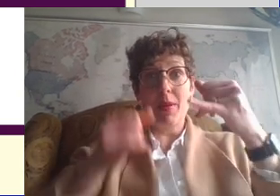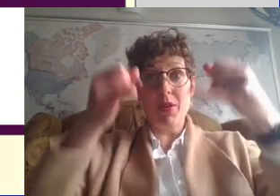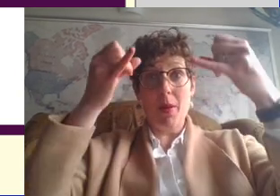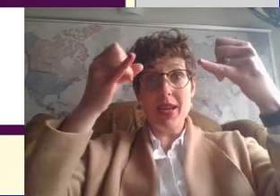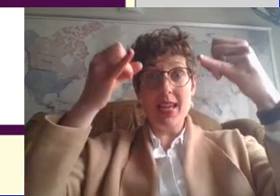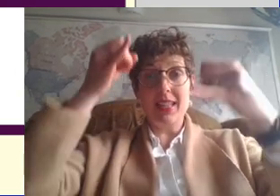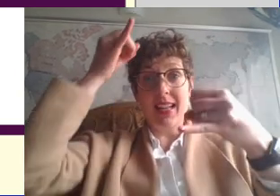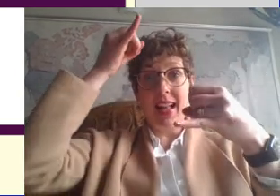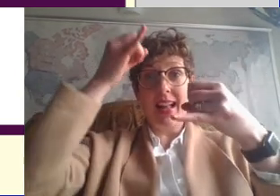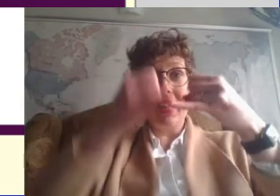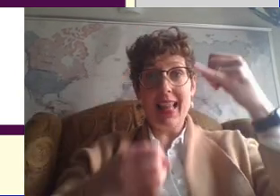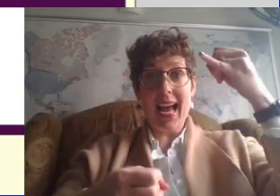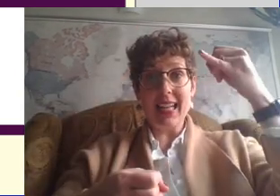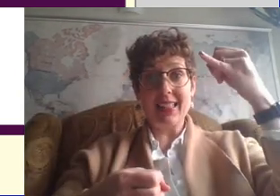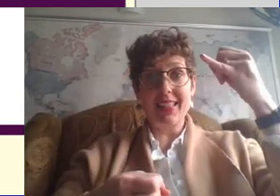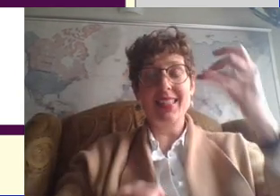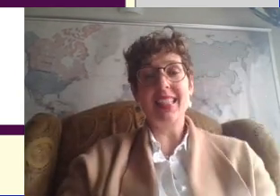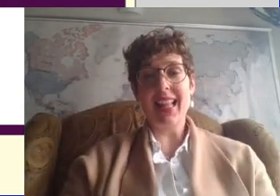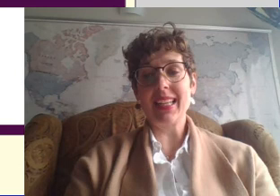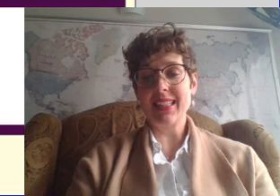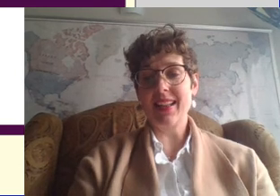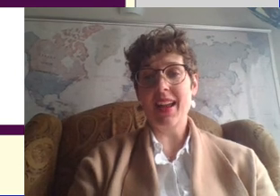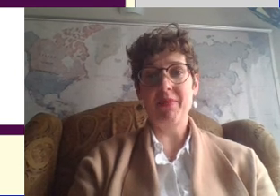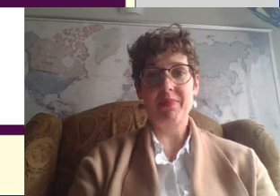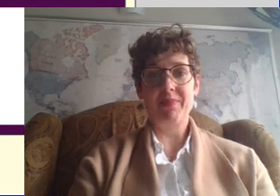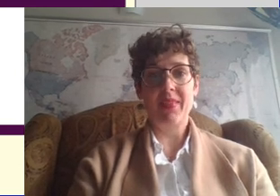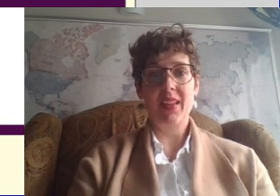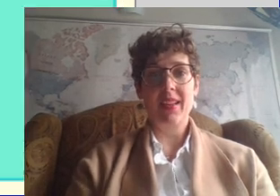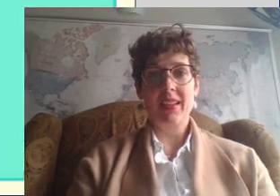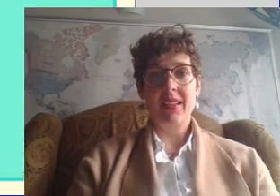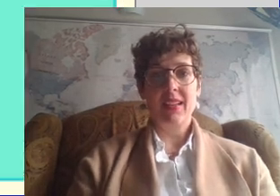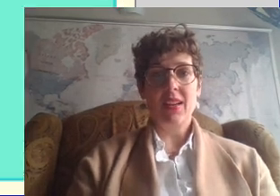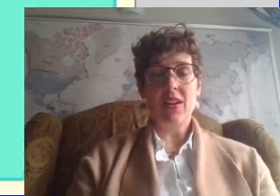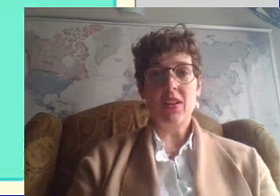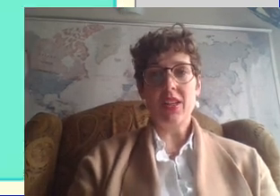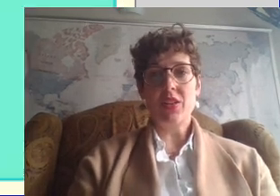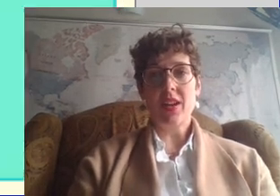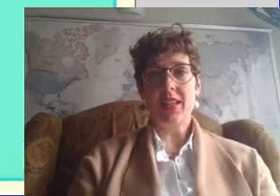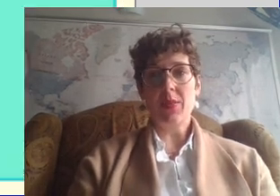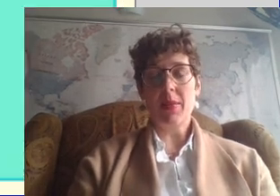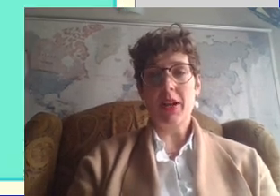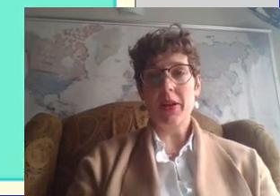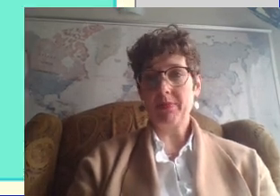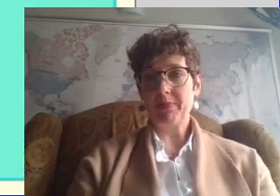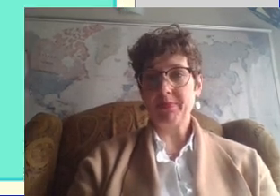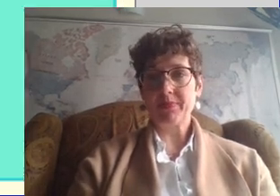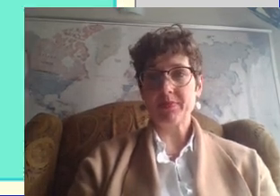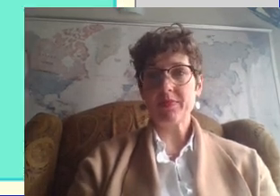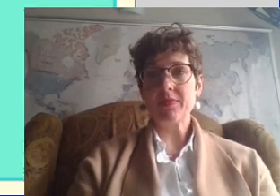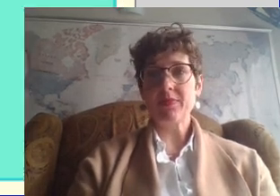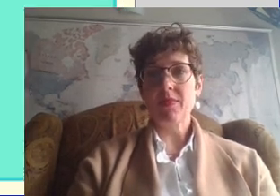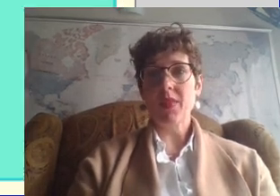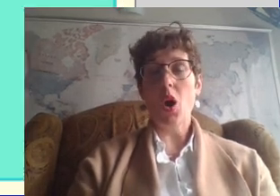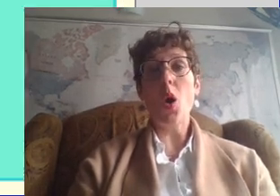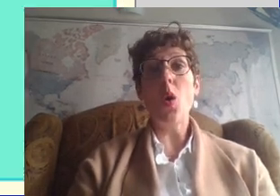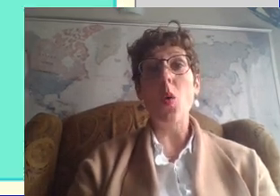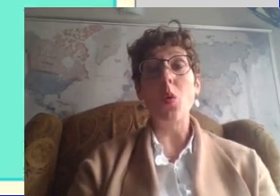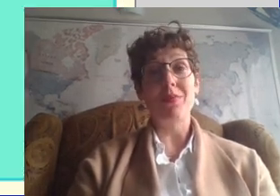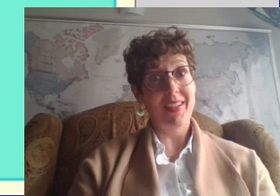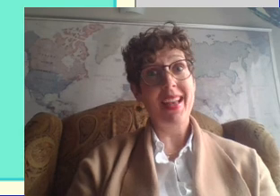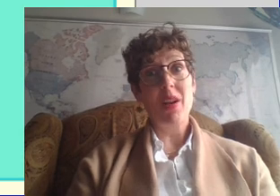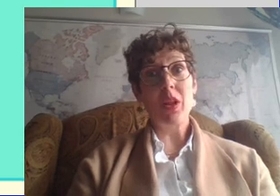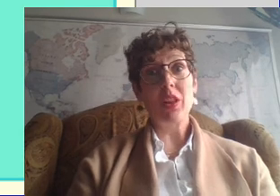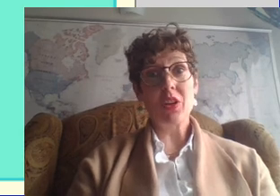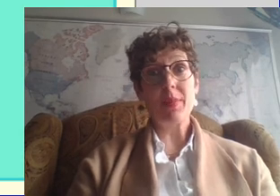last. Remember our pinkies? Last. He's last in line. Let's try this one up here.